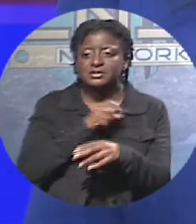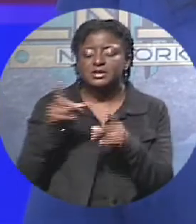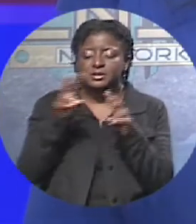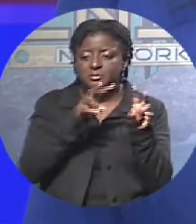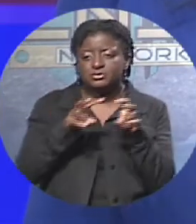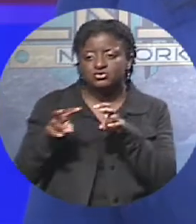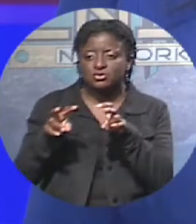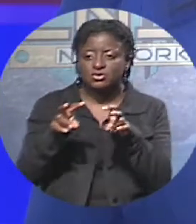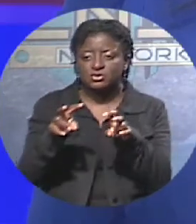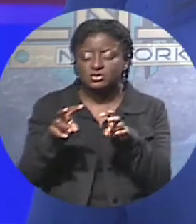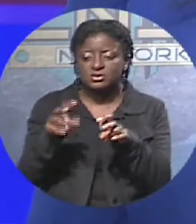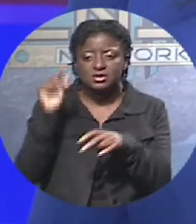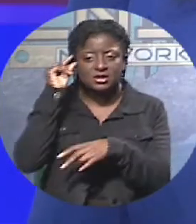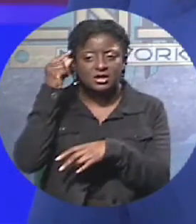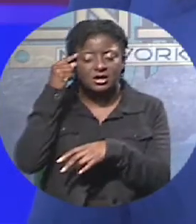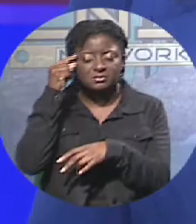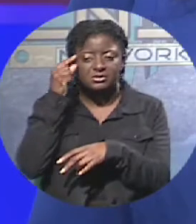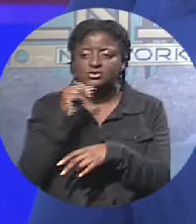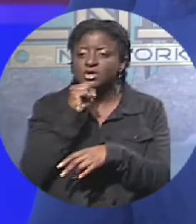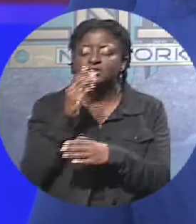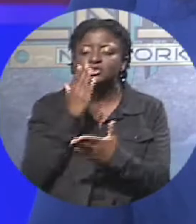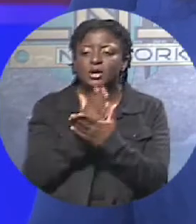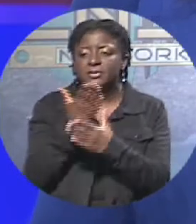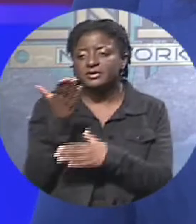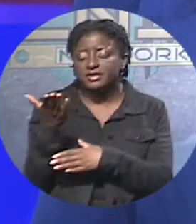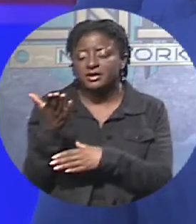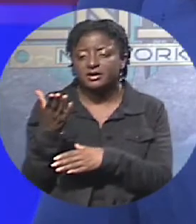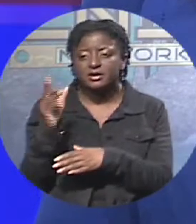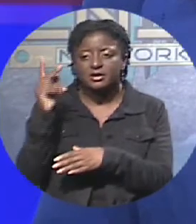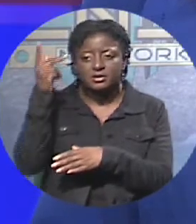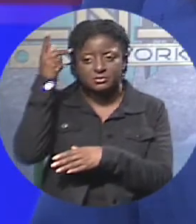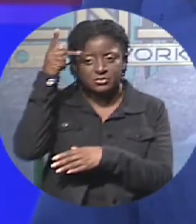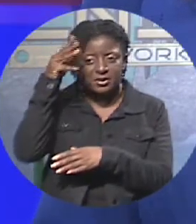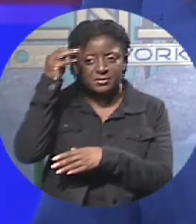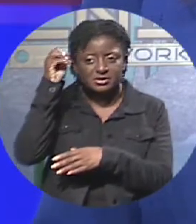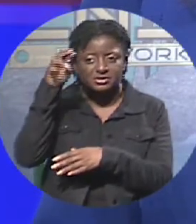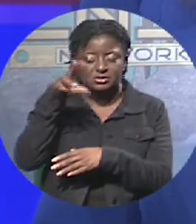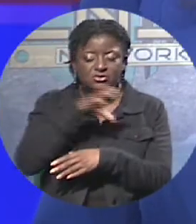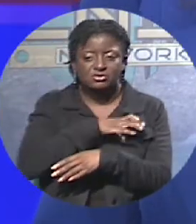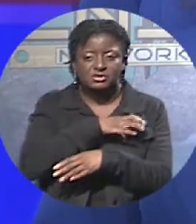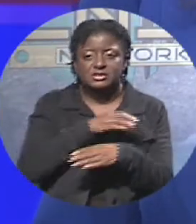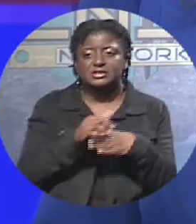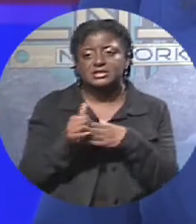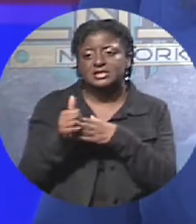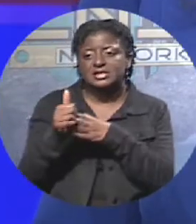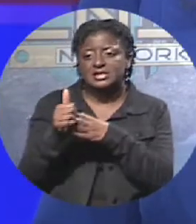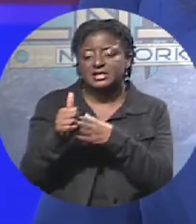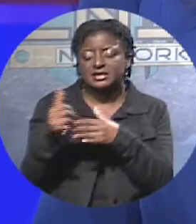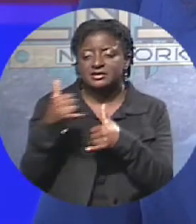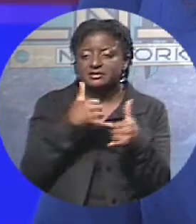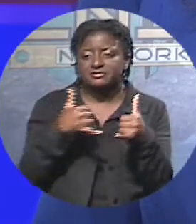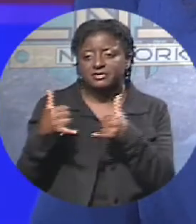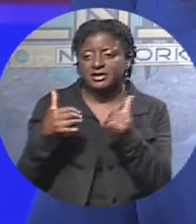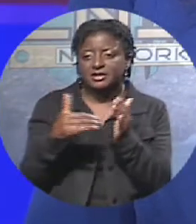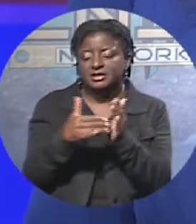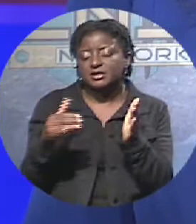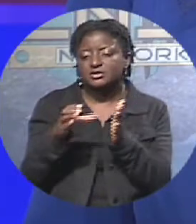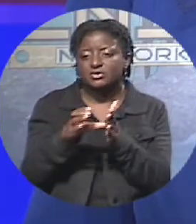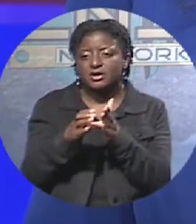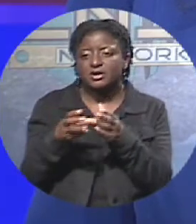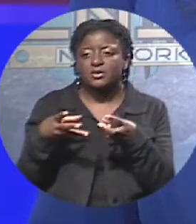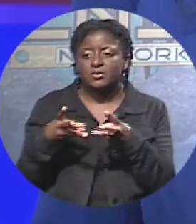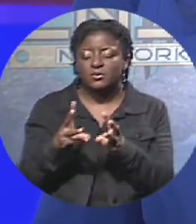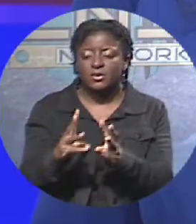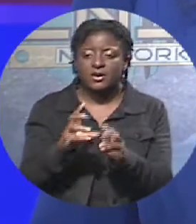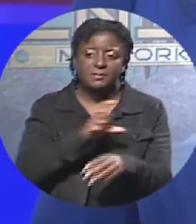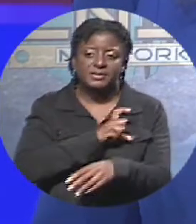Prime Minister Perry Christie is leading a relentless pursuit to break the back of crime. He says he recognizes that while police intensify their